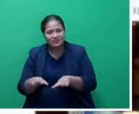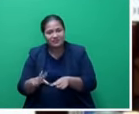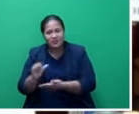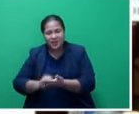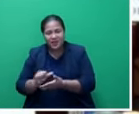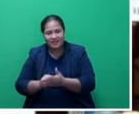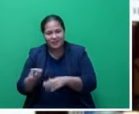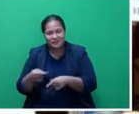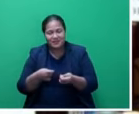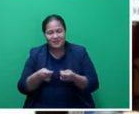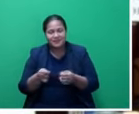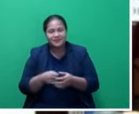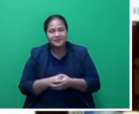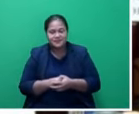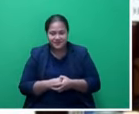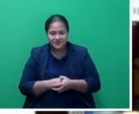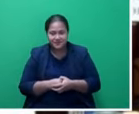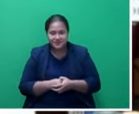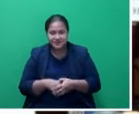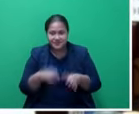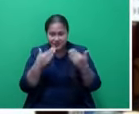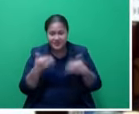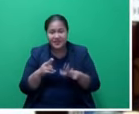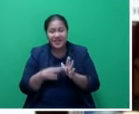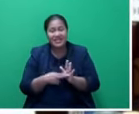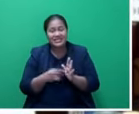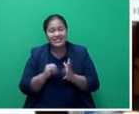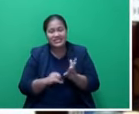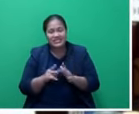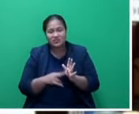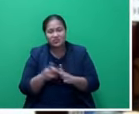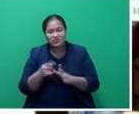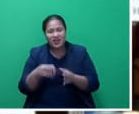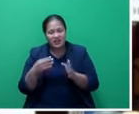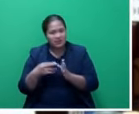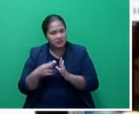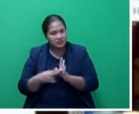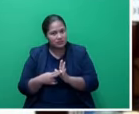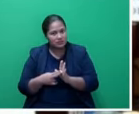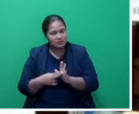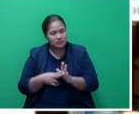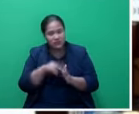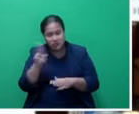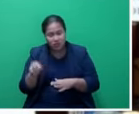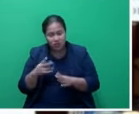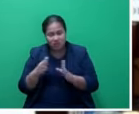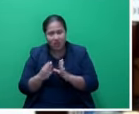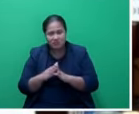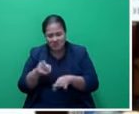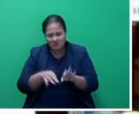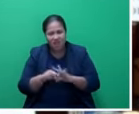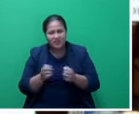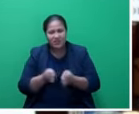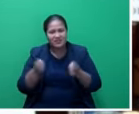vendors. Mr. Speaker, sir, Nasinu and Nosori Town Councils are working on the plans to expand the market infrastructure